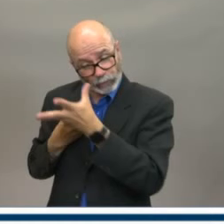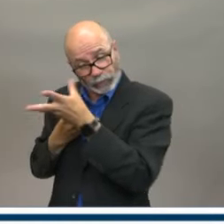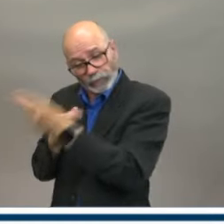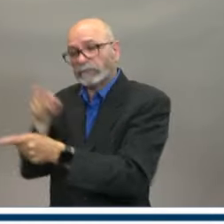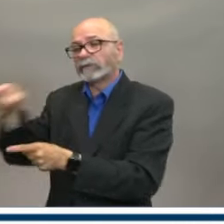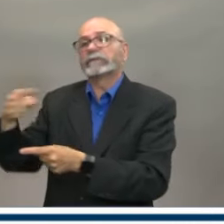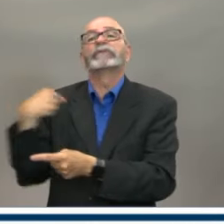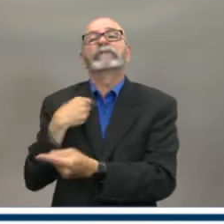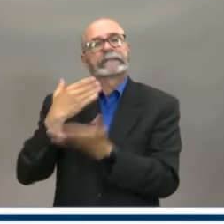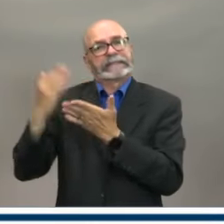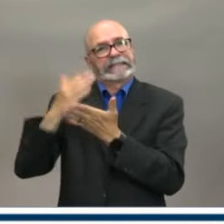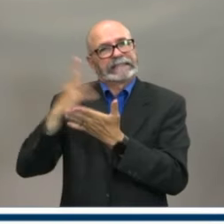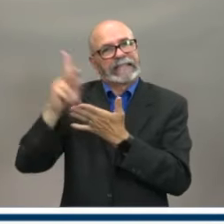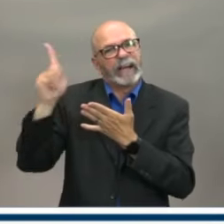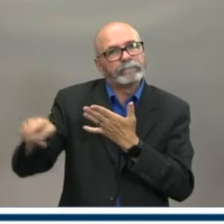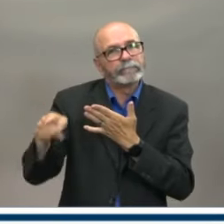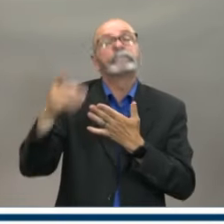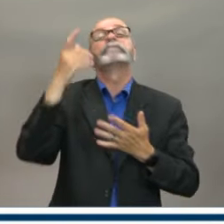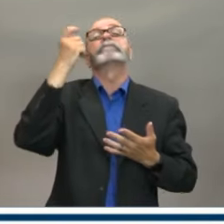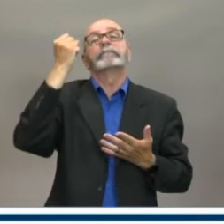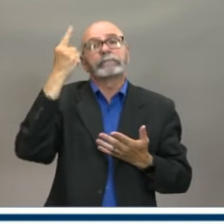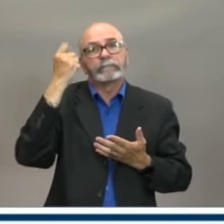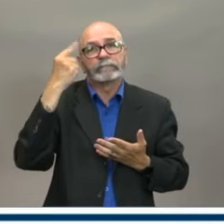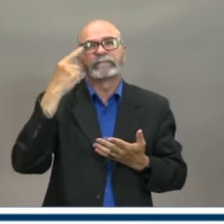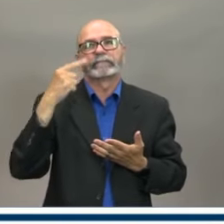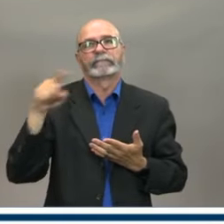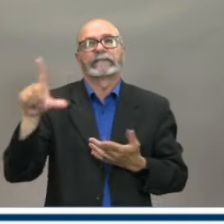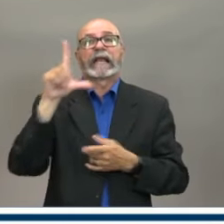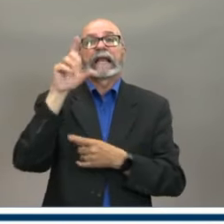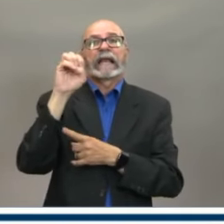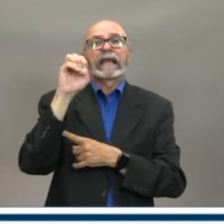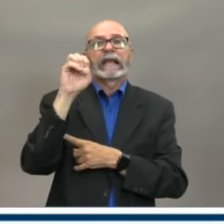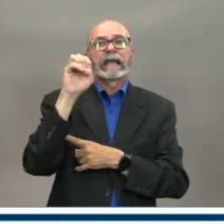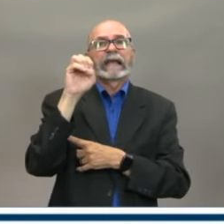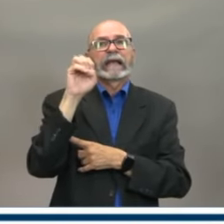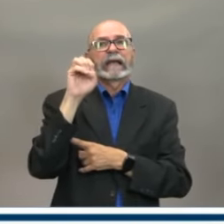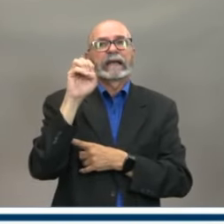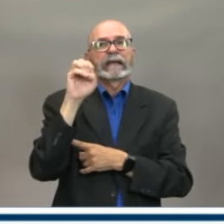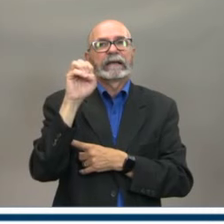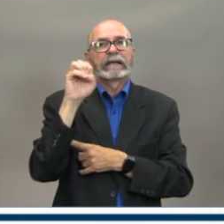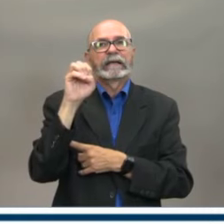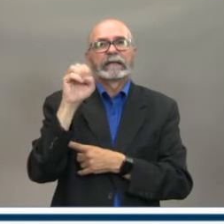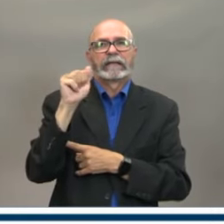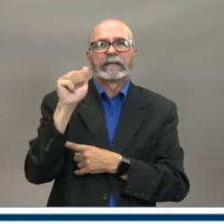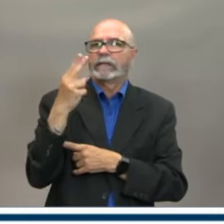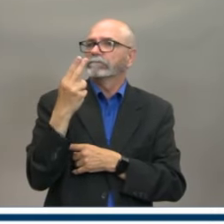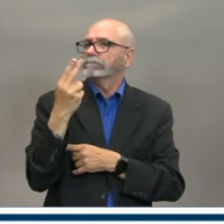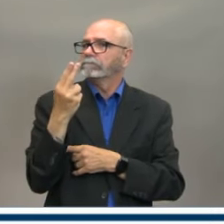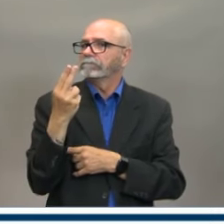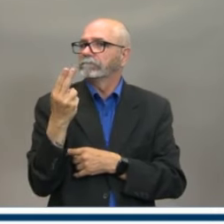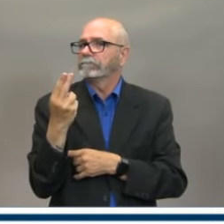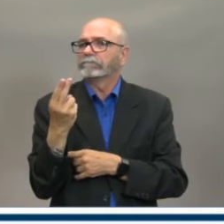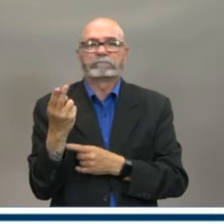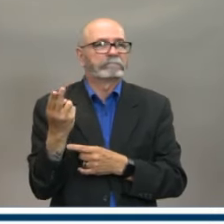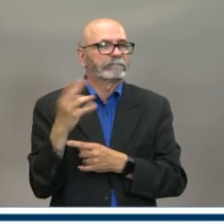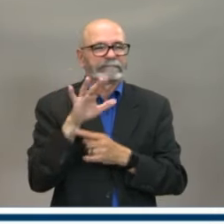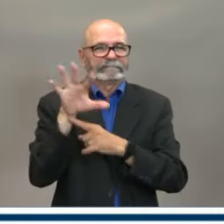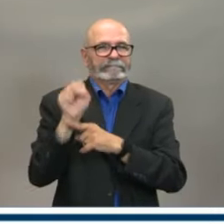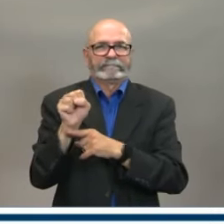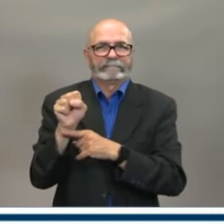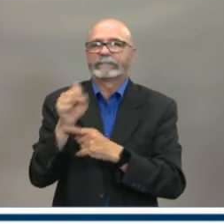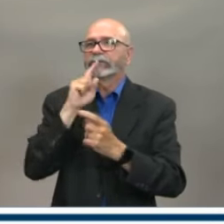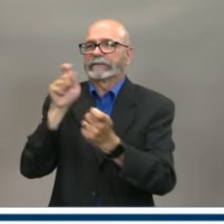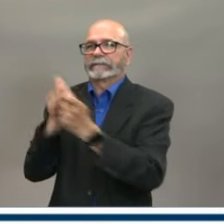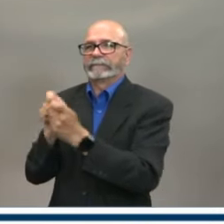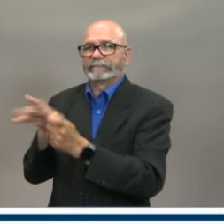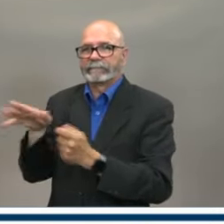We will also be looking at the leachate to ensuring that gets off that property. I felt I had a responsibility to all Nova Scotians not to create